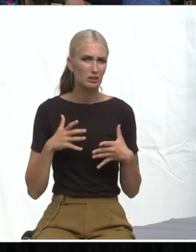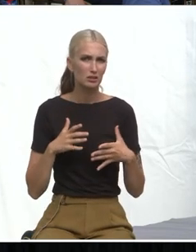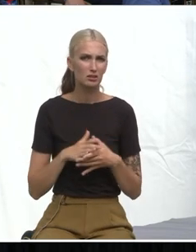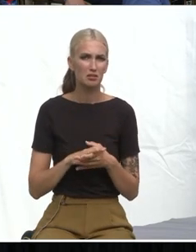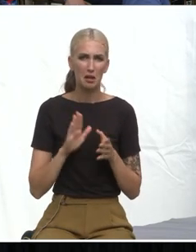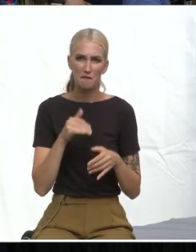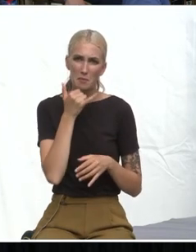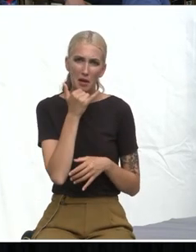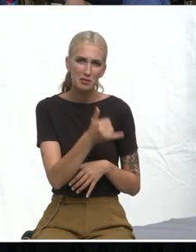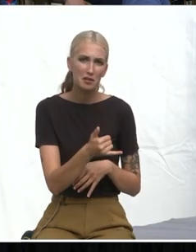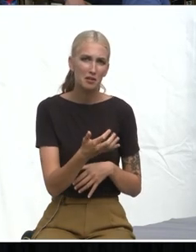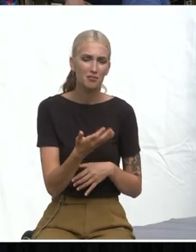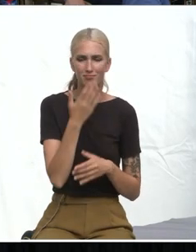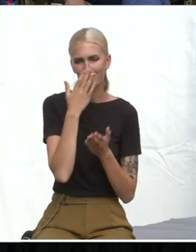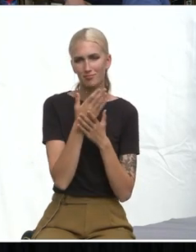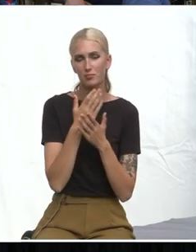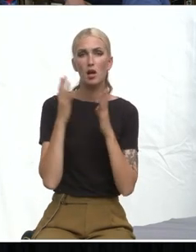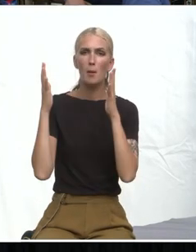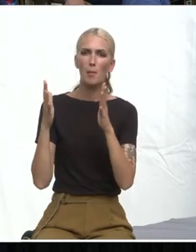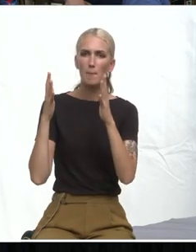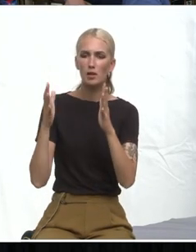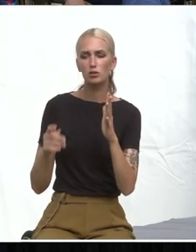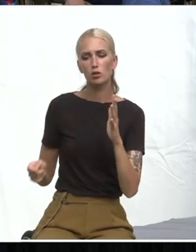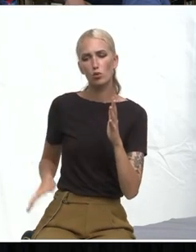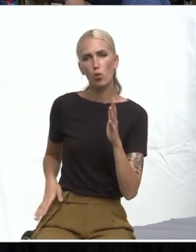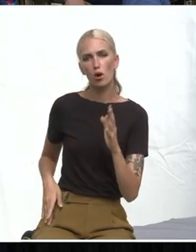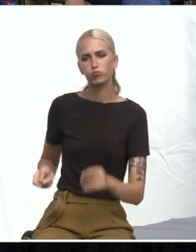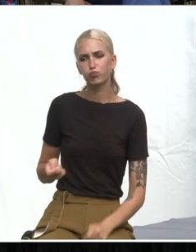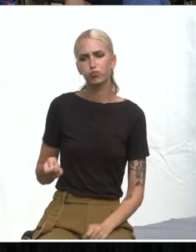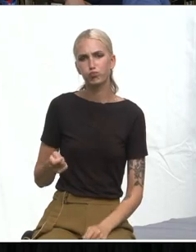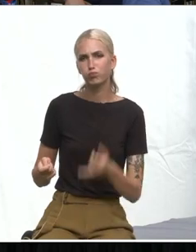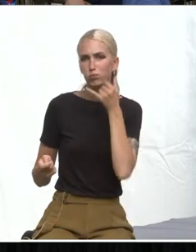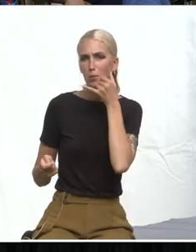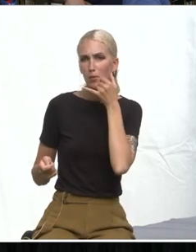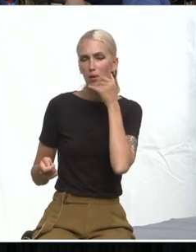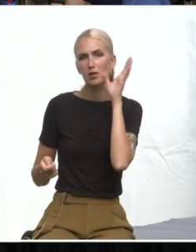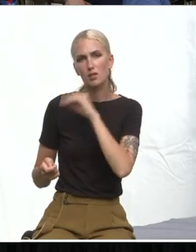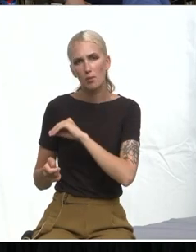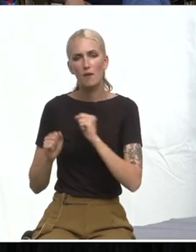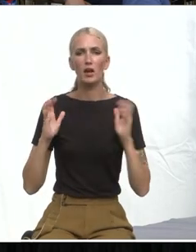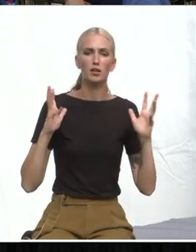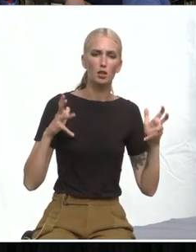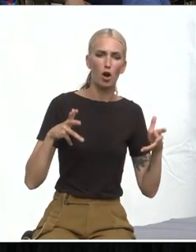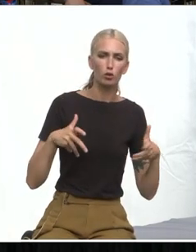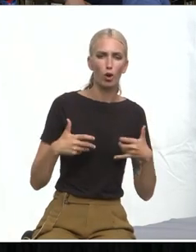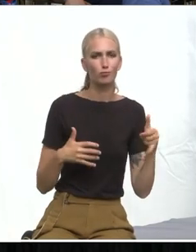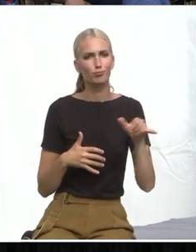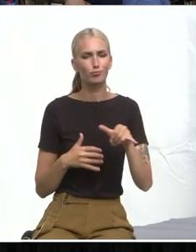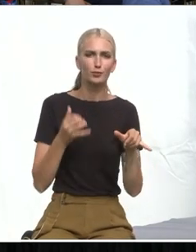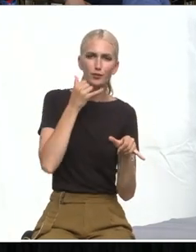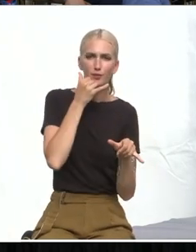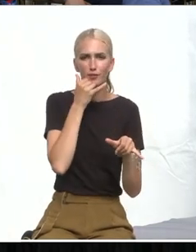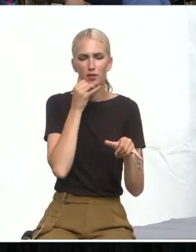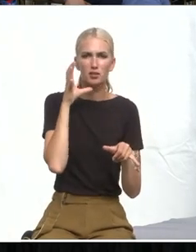call you when I'm going to the forest with my dog, or when I'm driving my tractor. And then there are young guys, for example, who say